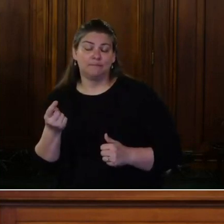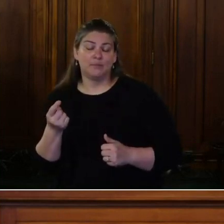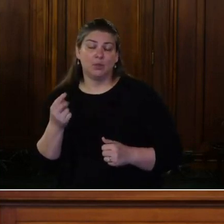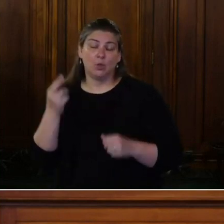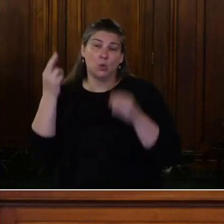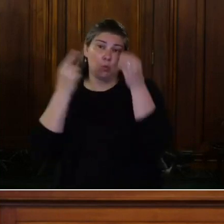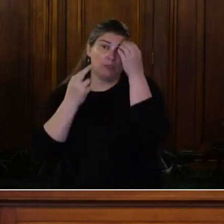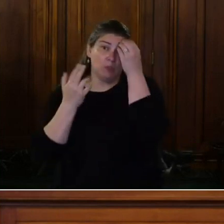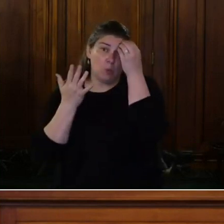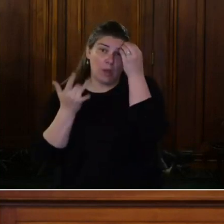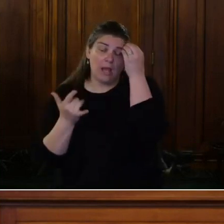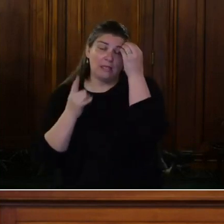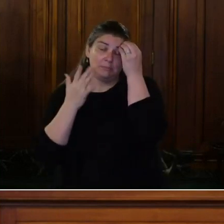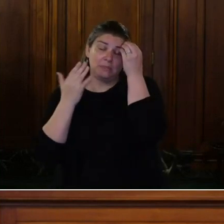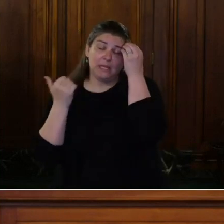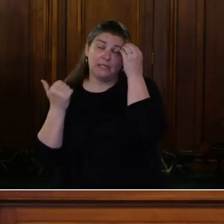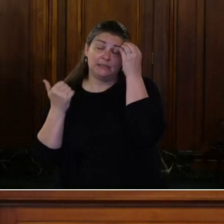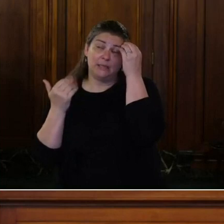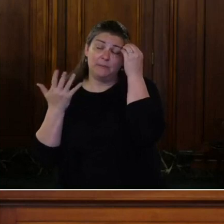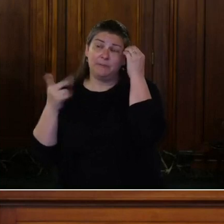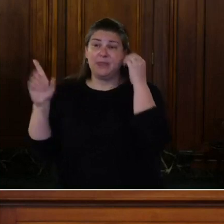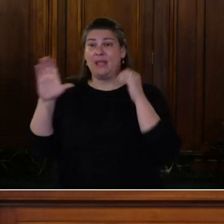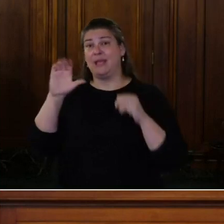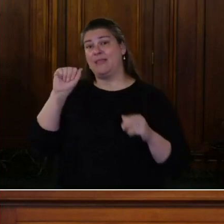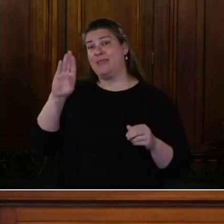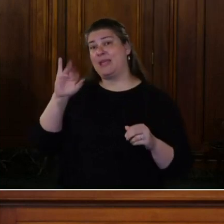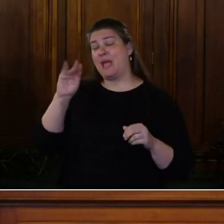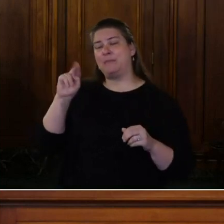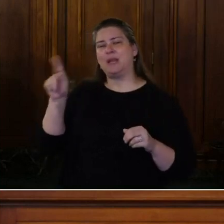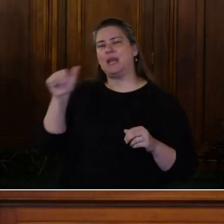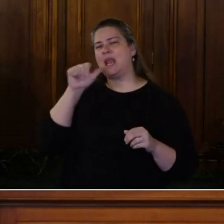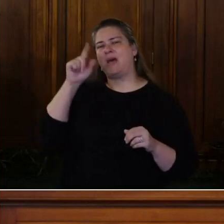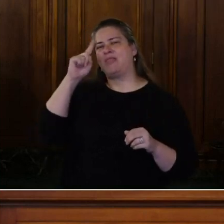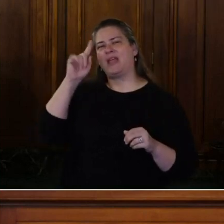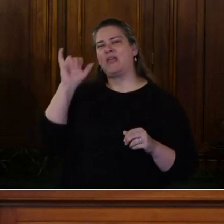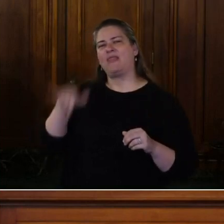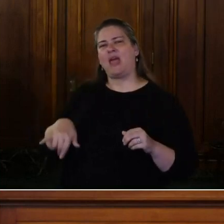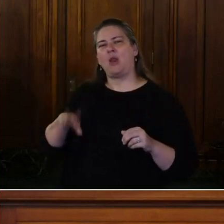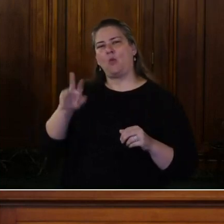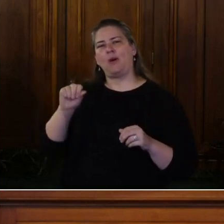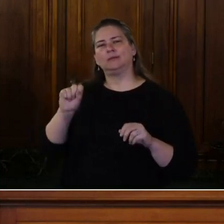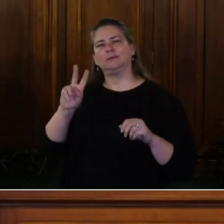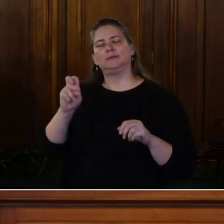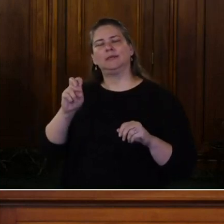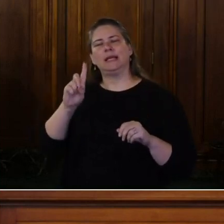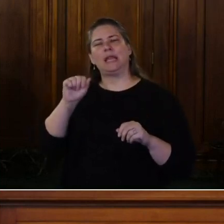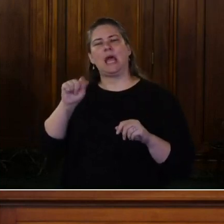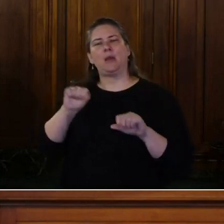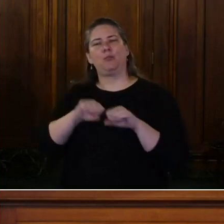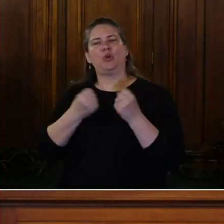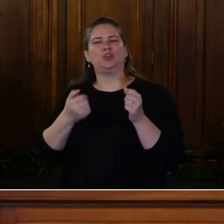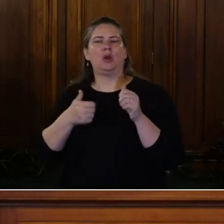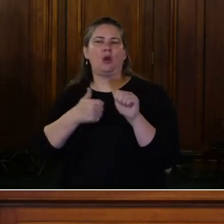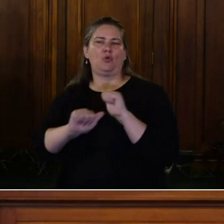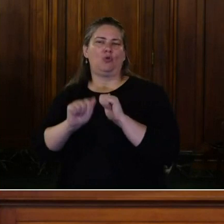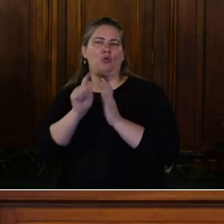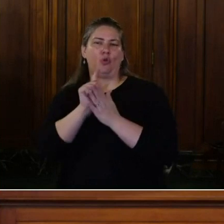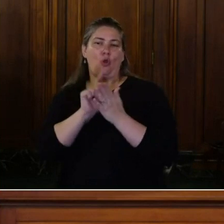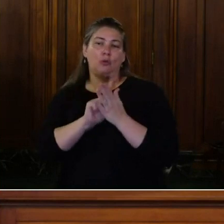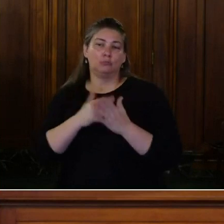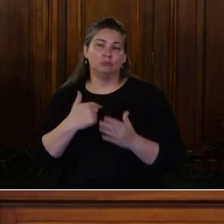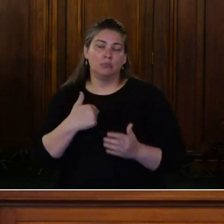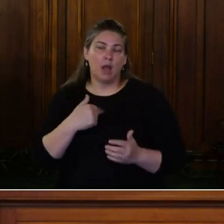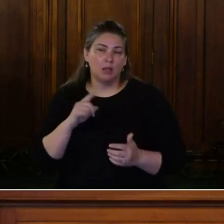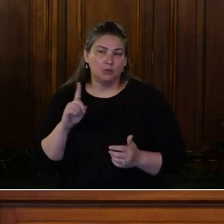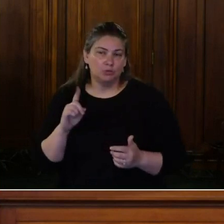the reason is because the cabinet did not believe it qualified as a data breach under the law. I do.